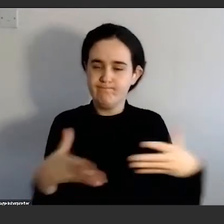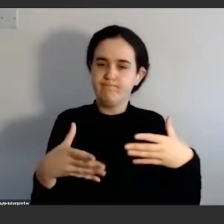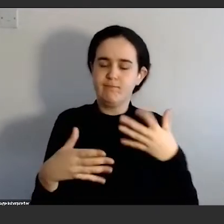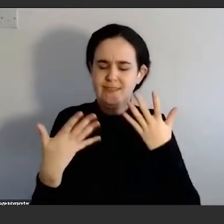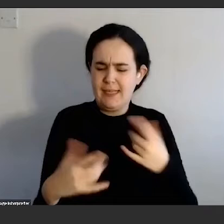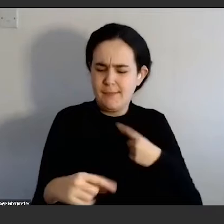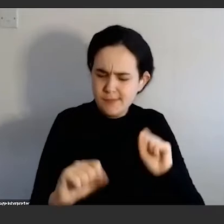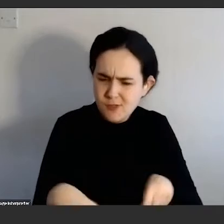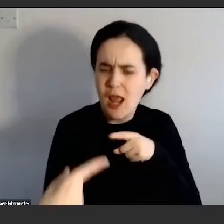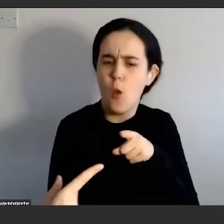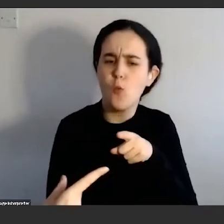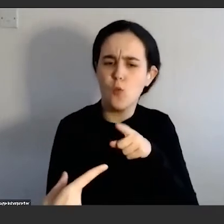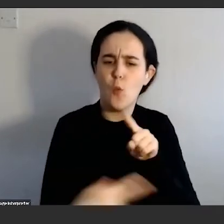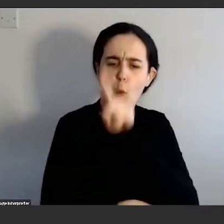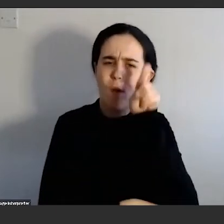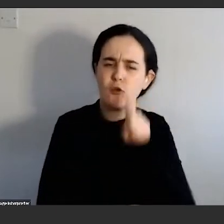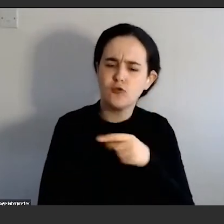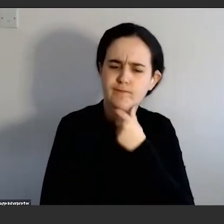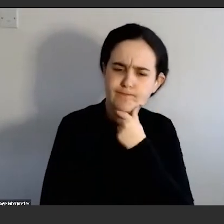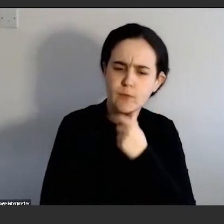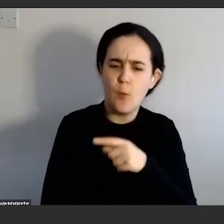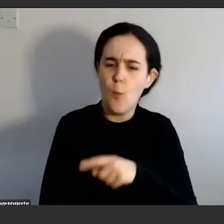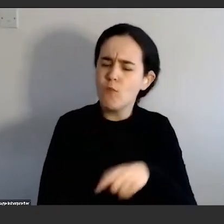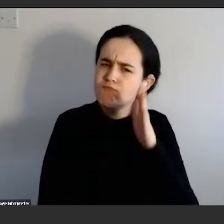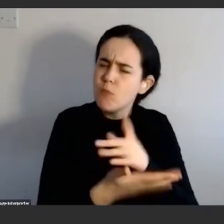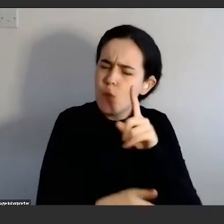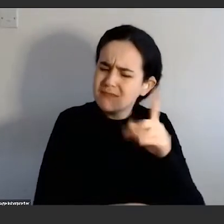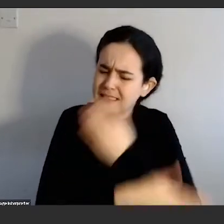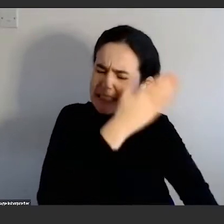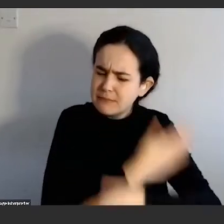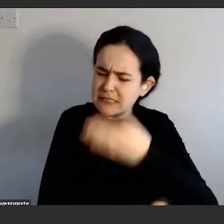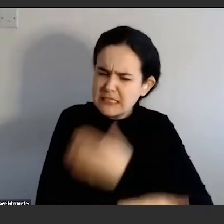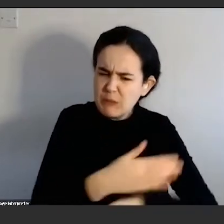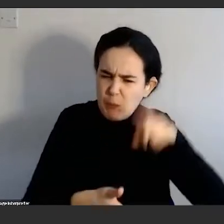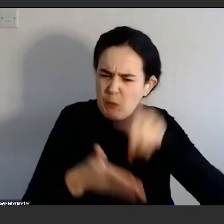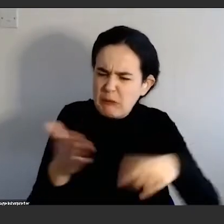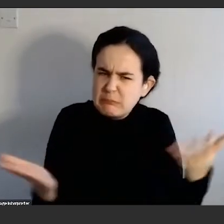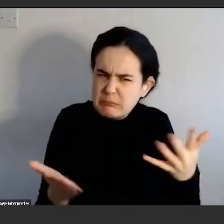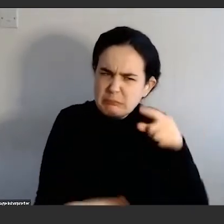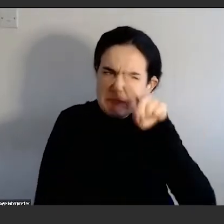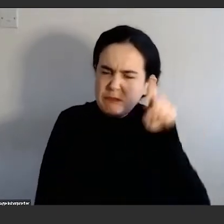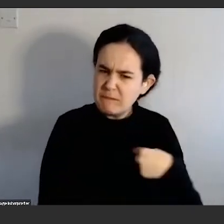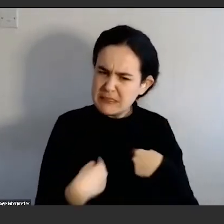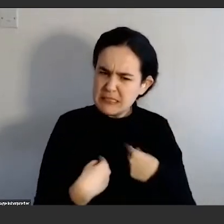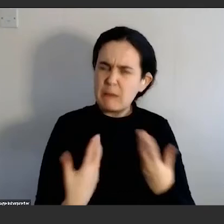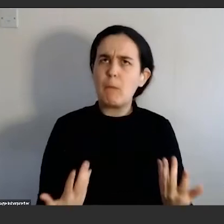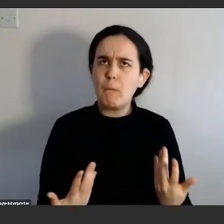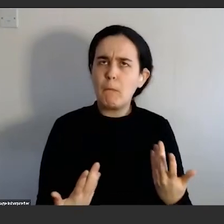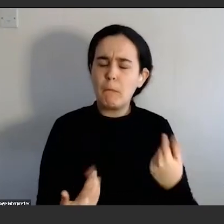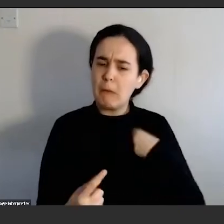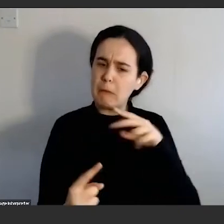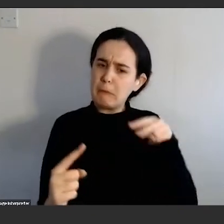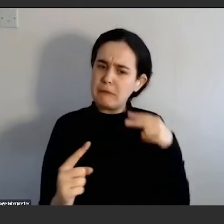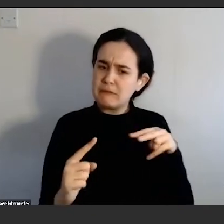is actually synonymous with opportunity. There's an opportunity there that has to be leveraged to give someone